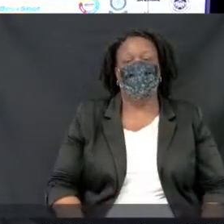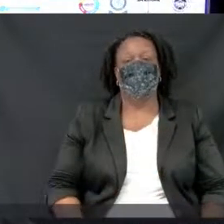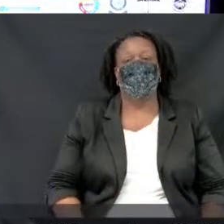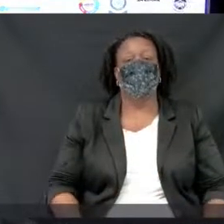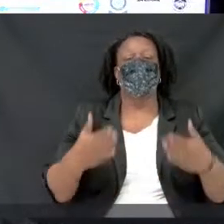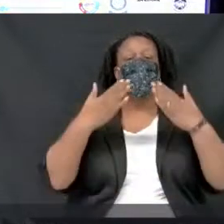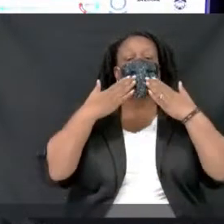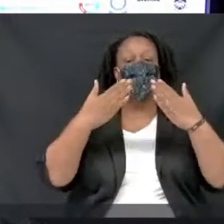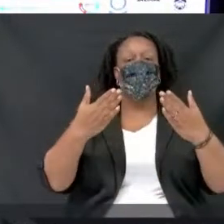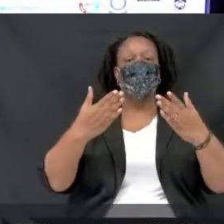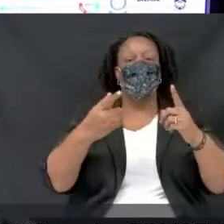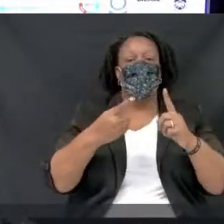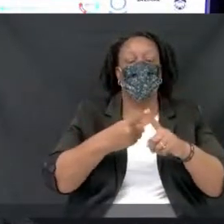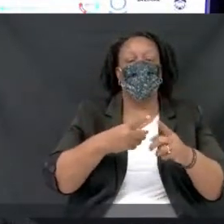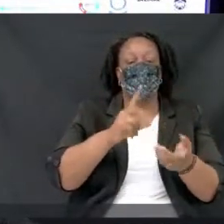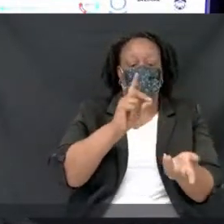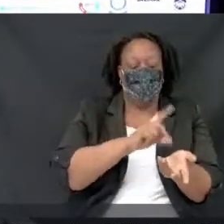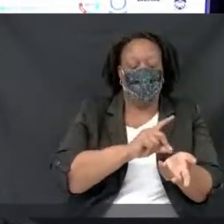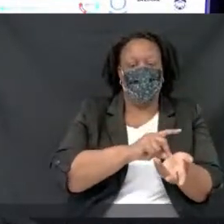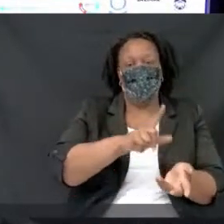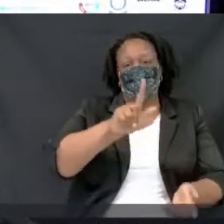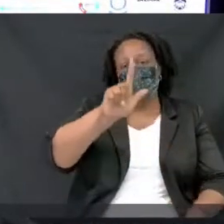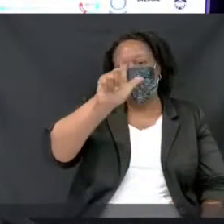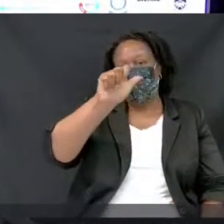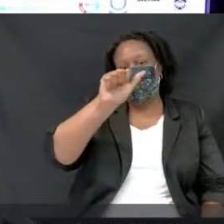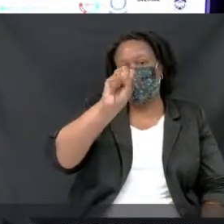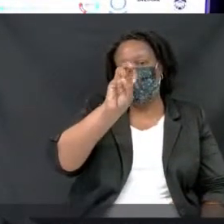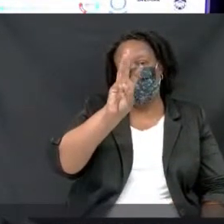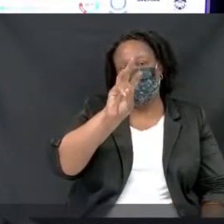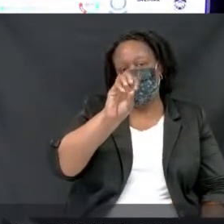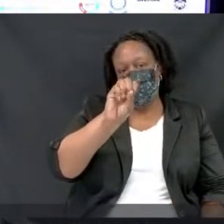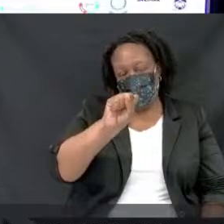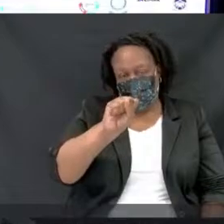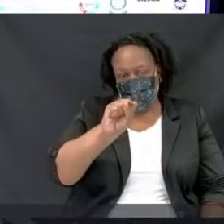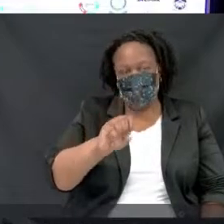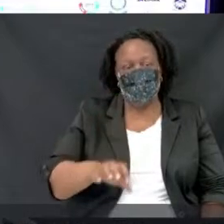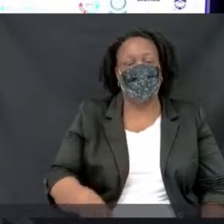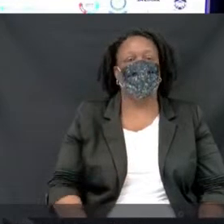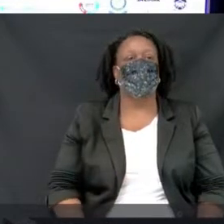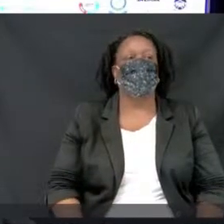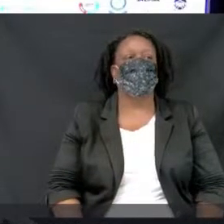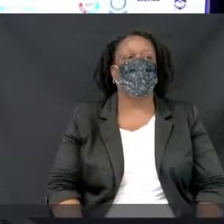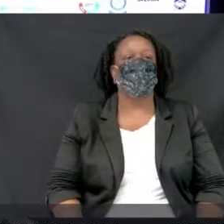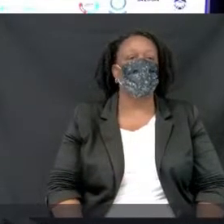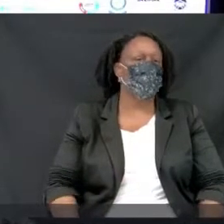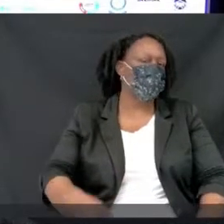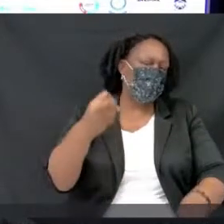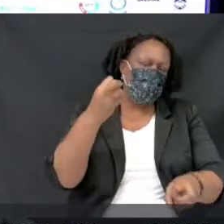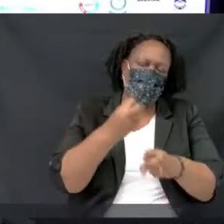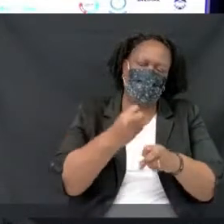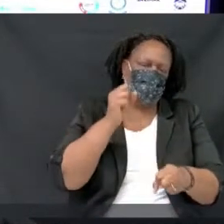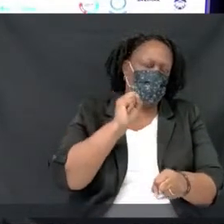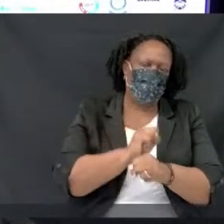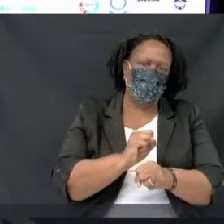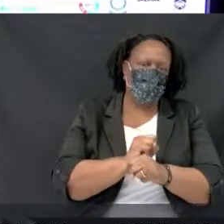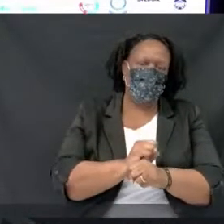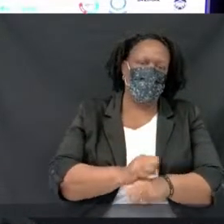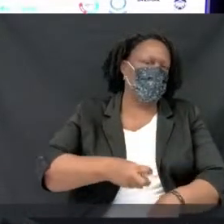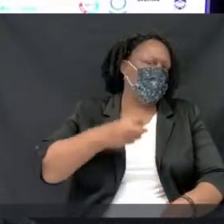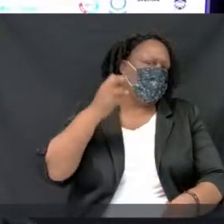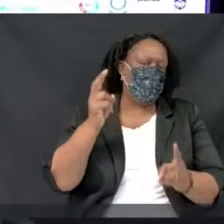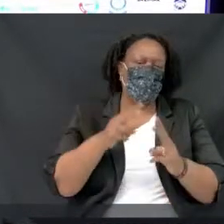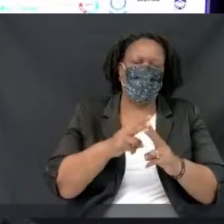Hazel Laws, for her dedication. I don't think that you can. Her work